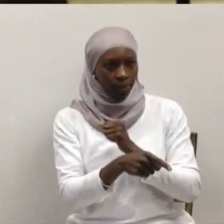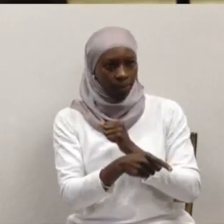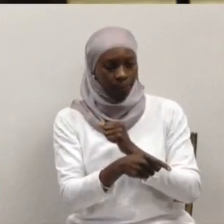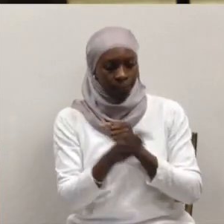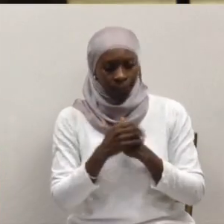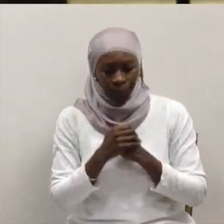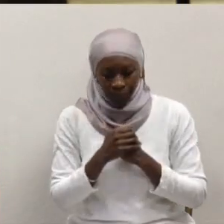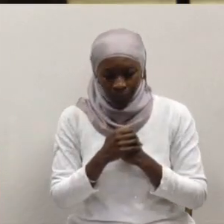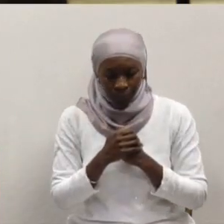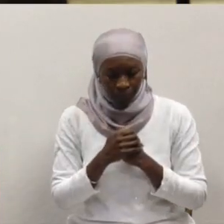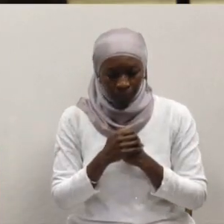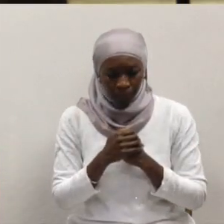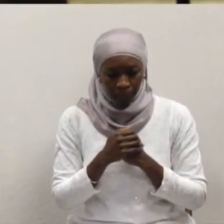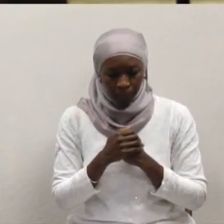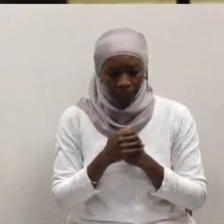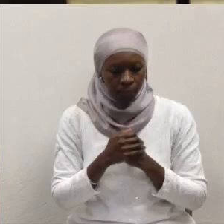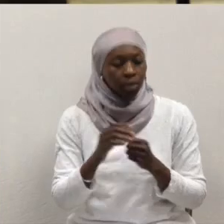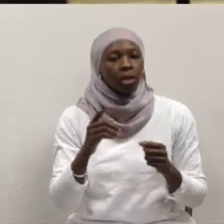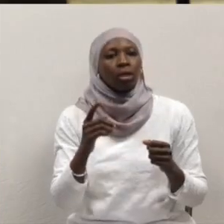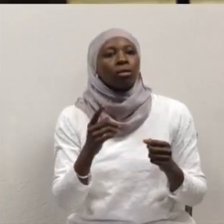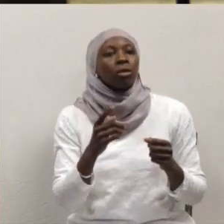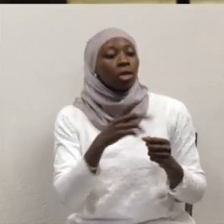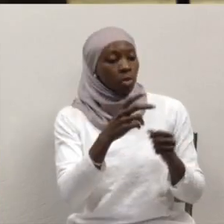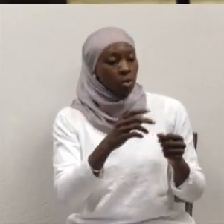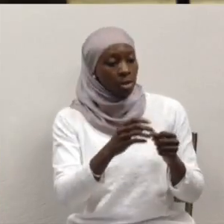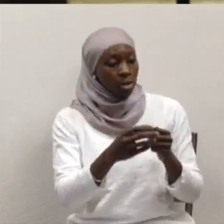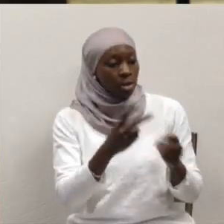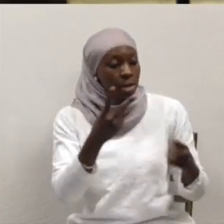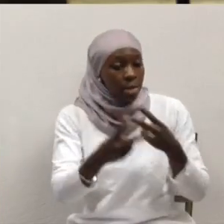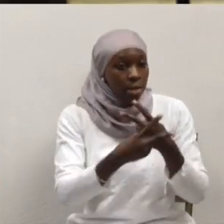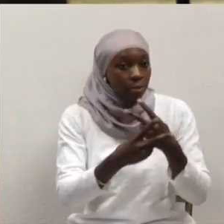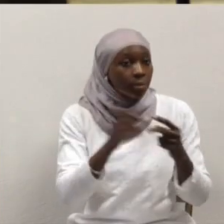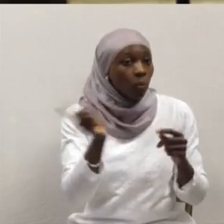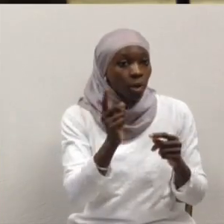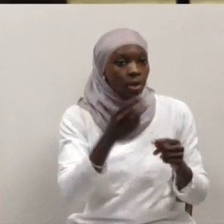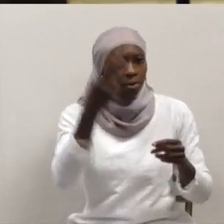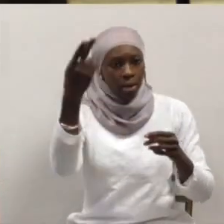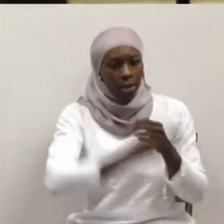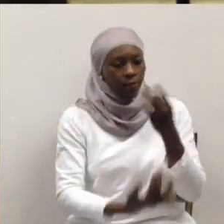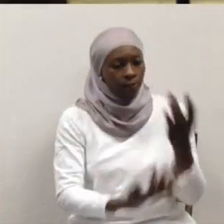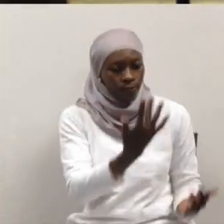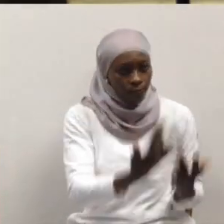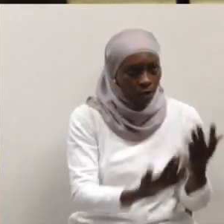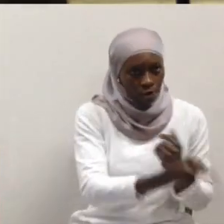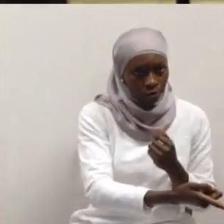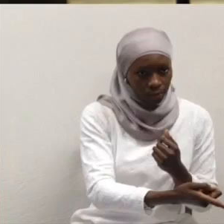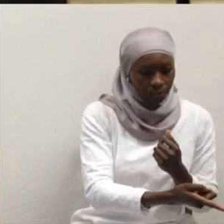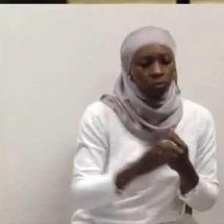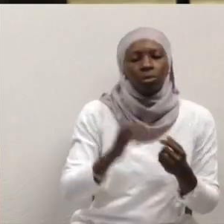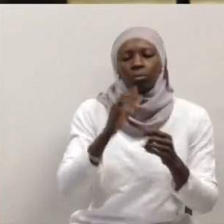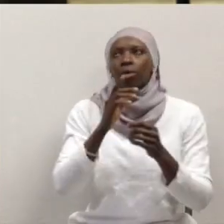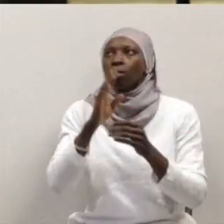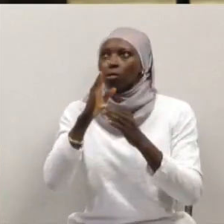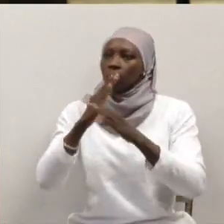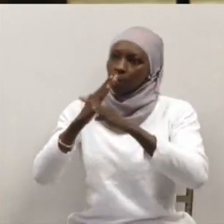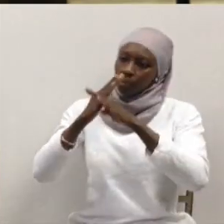is as a destination. What an evil destination hell is. May Allah protect us from hellfire. So as